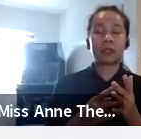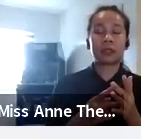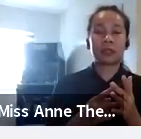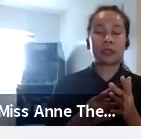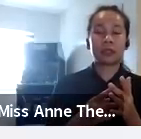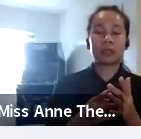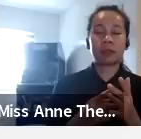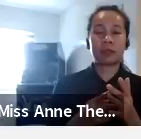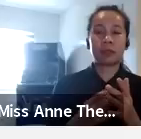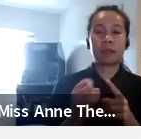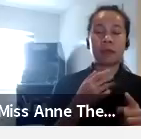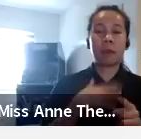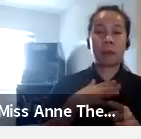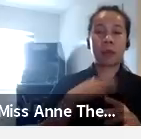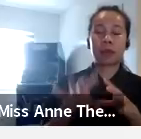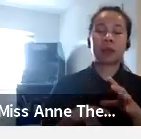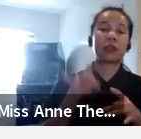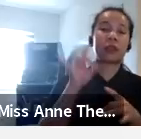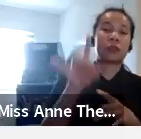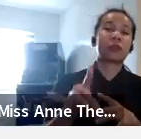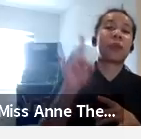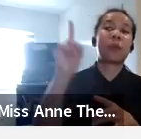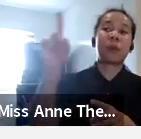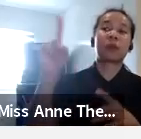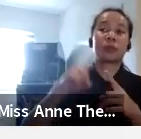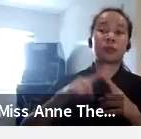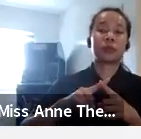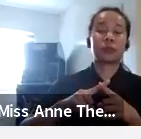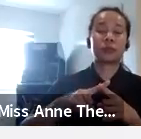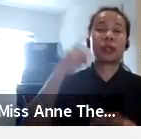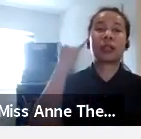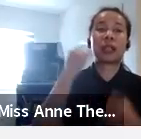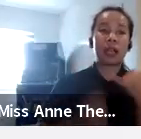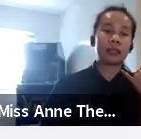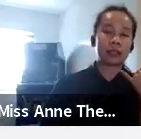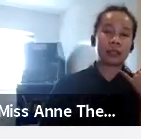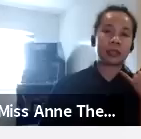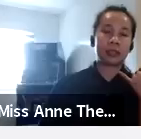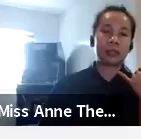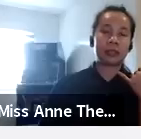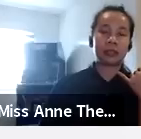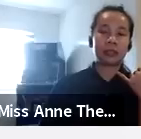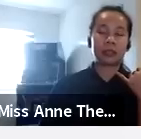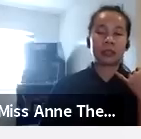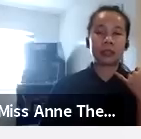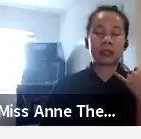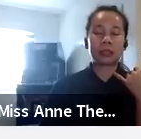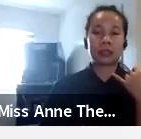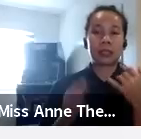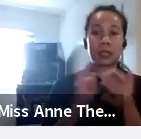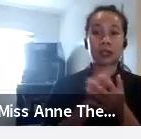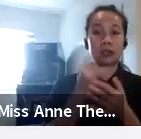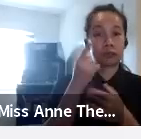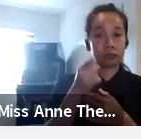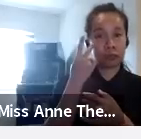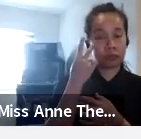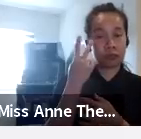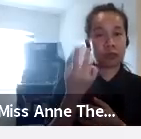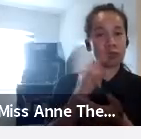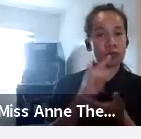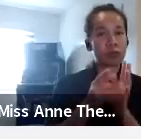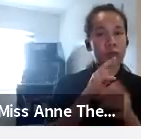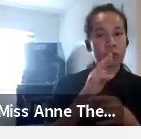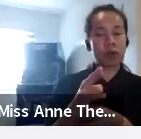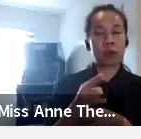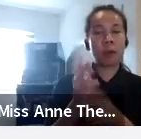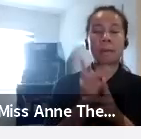from my contributions, number one up to the last slide that you have previously seen, those are